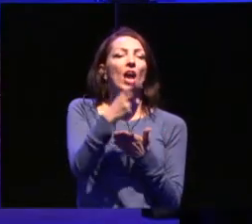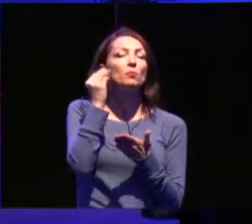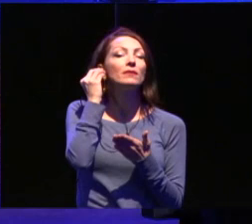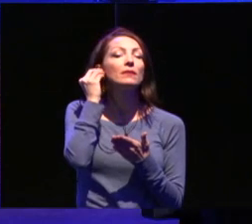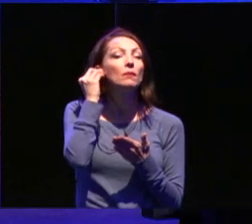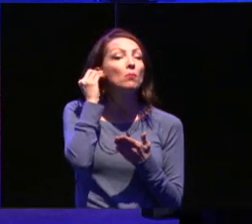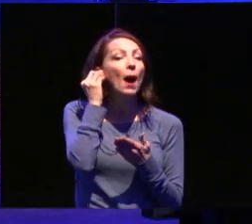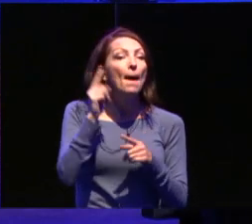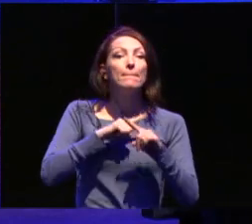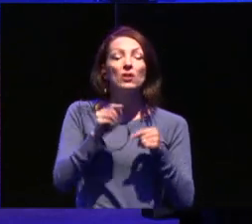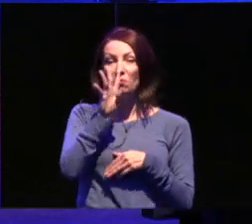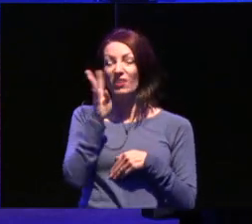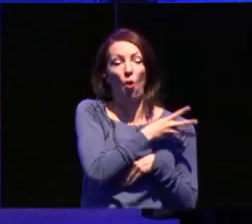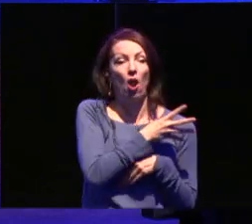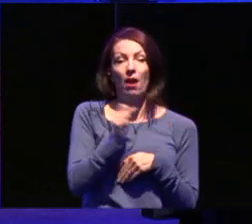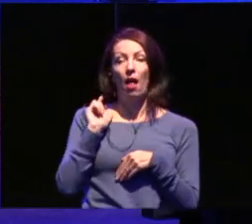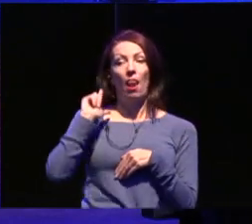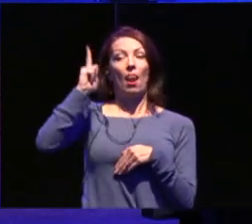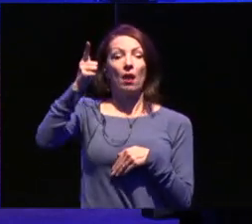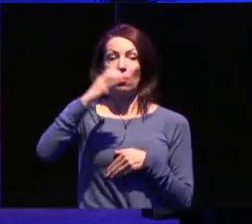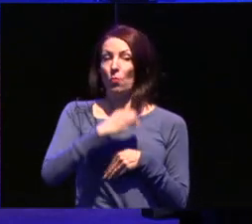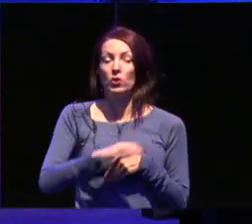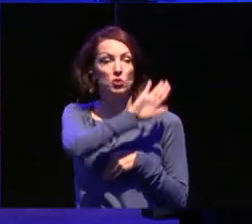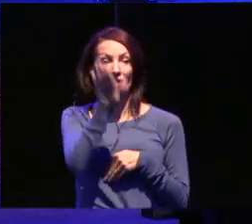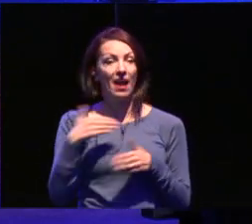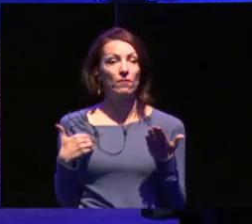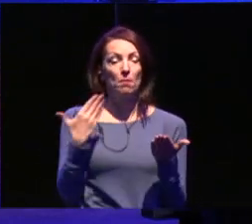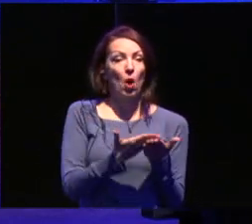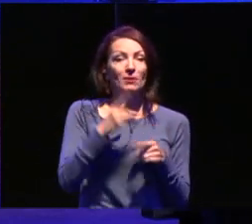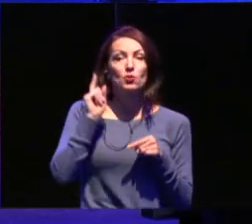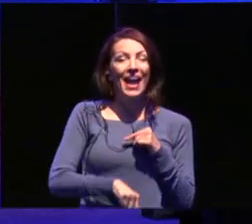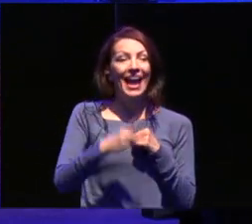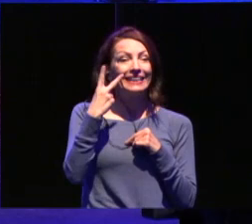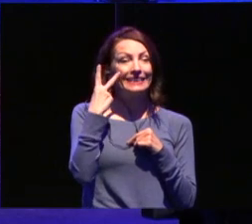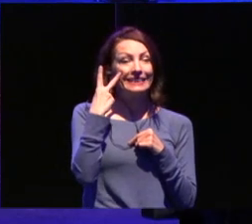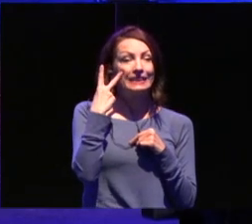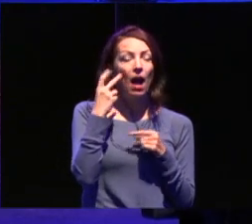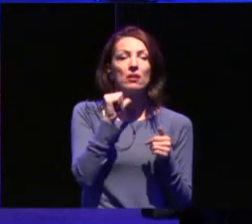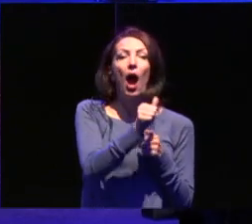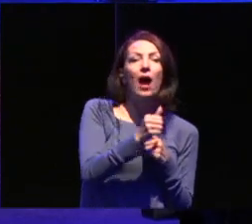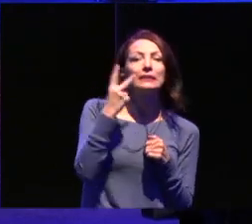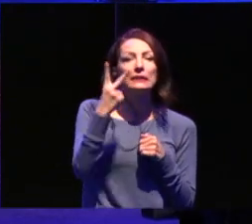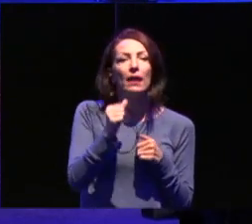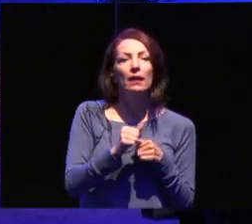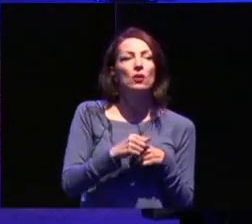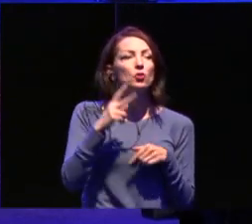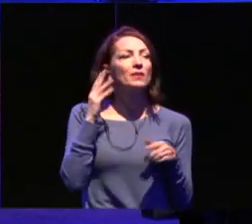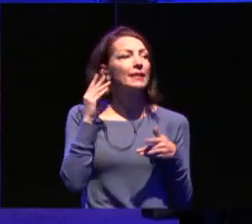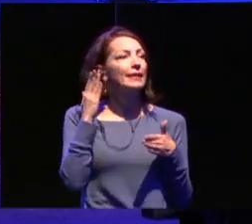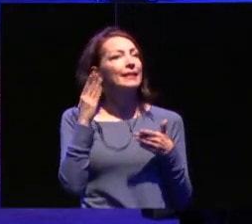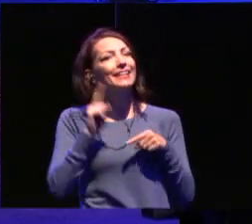and you don't listen and obey, you will wish that you were never been born, because you can't unsee what you've seen, you can't unhear what you have